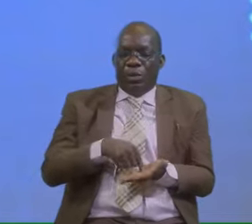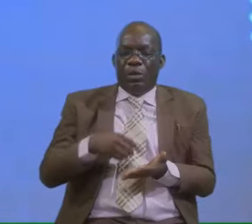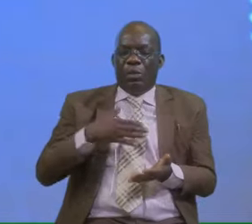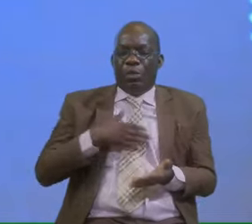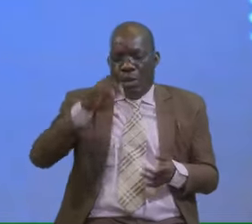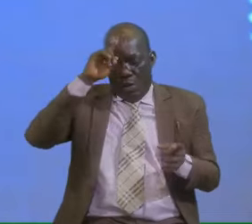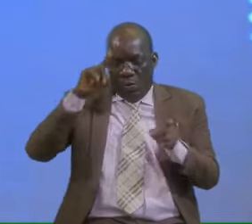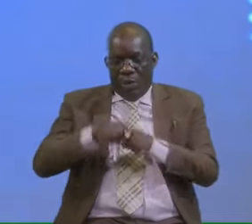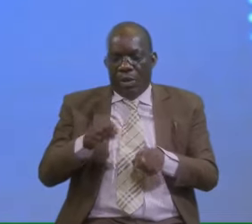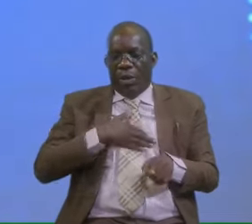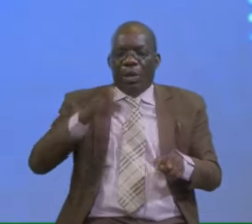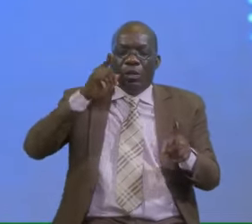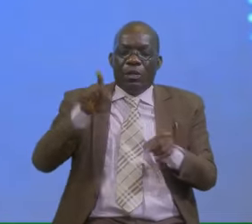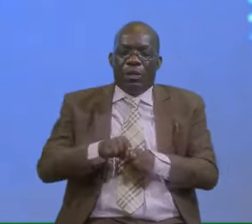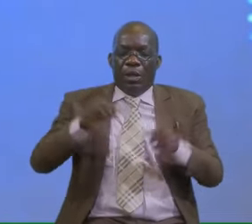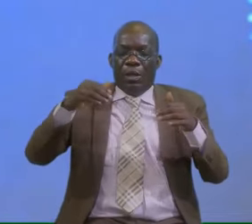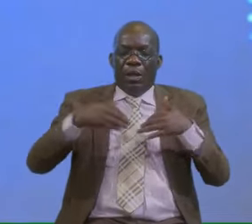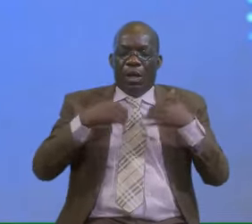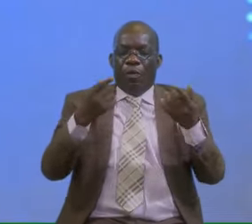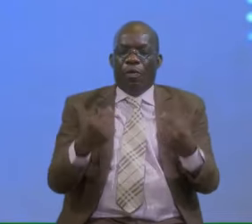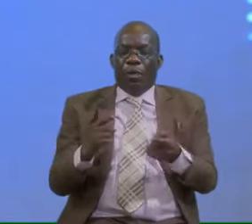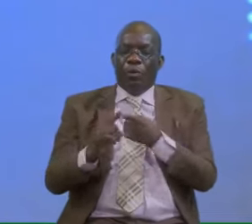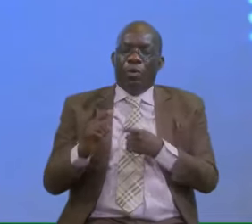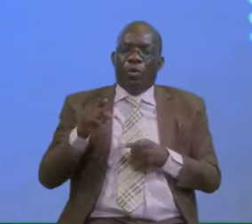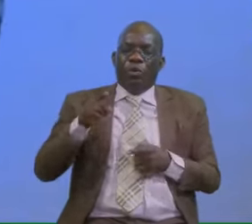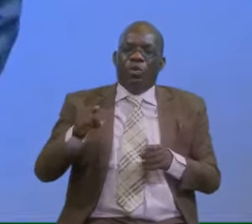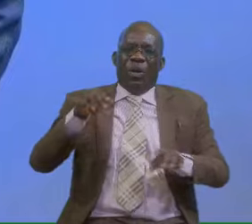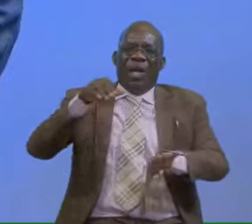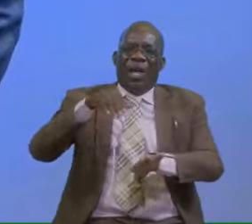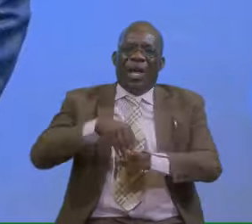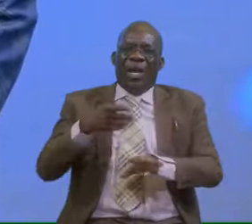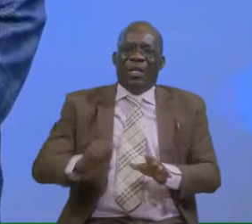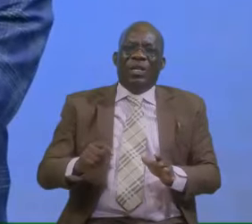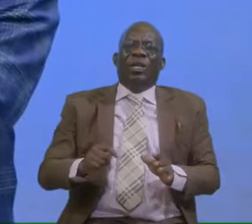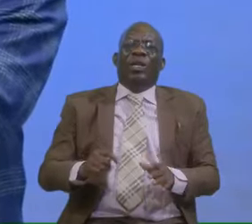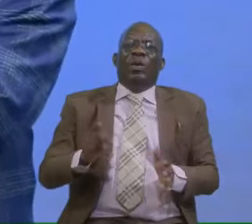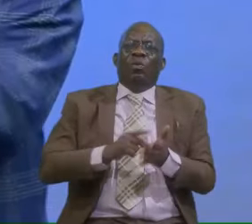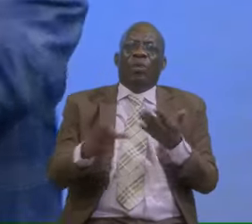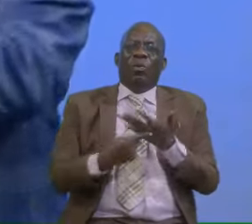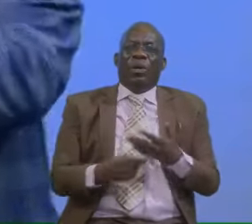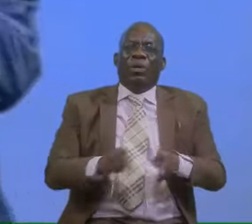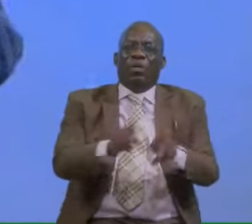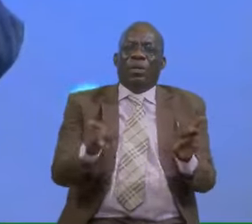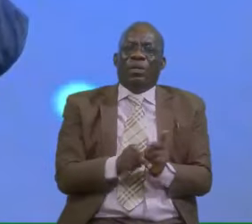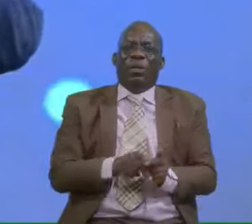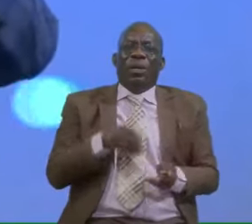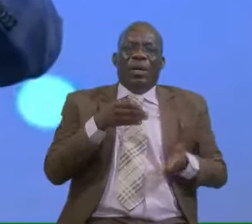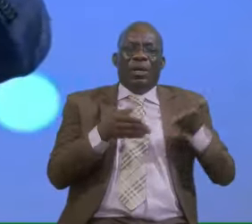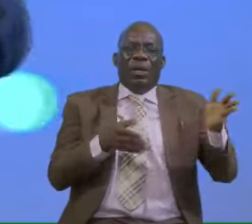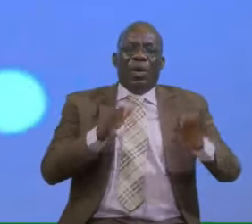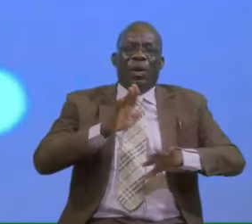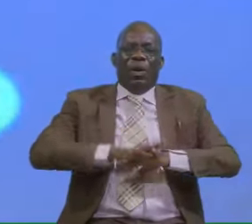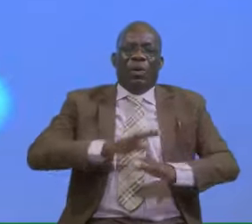they have come to you here at the Alpha location, there online. Lord, I